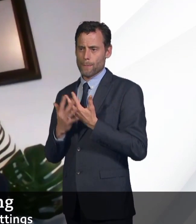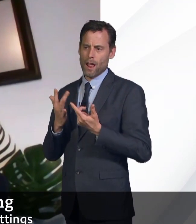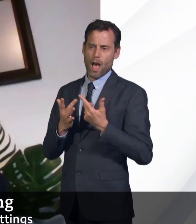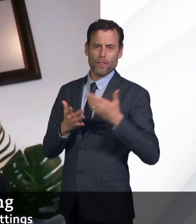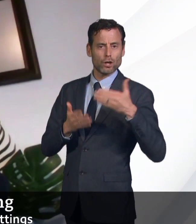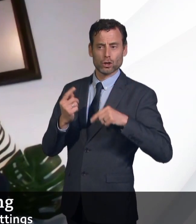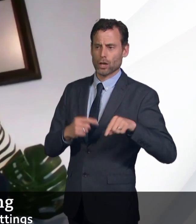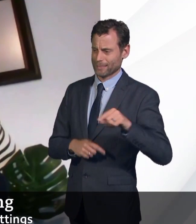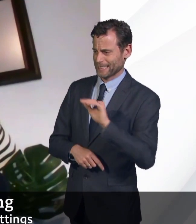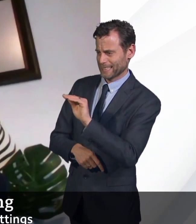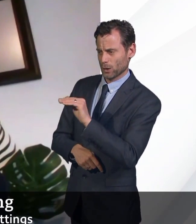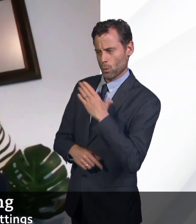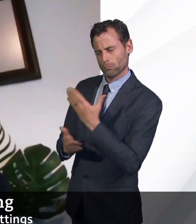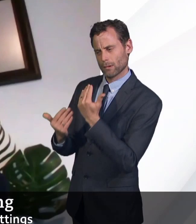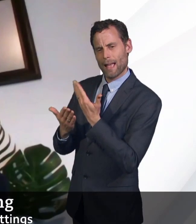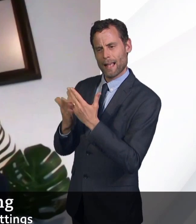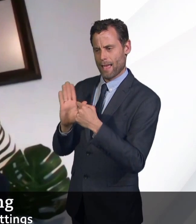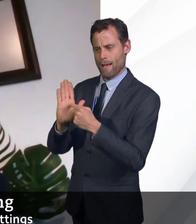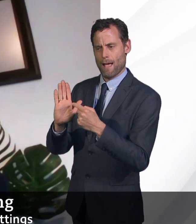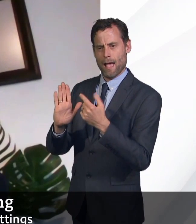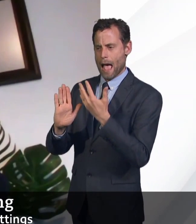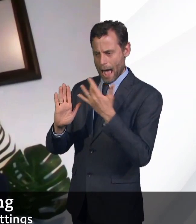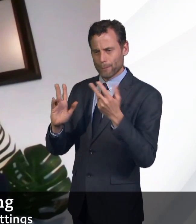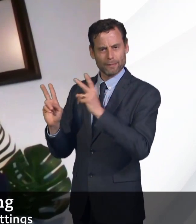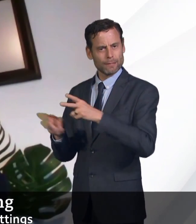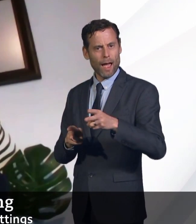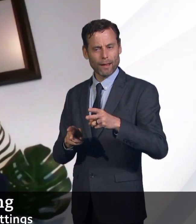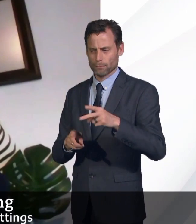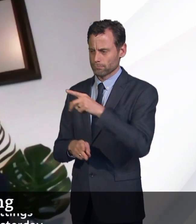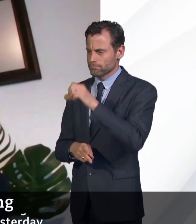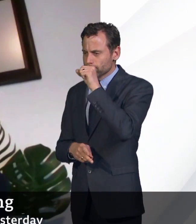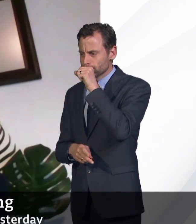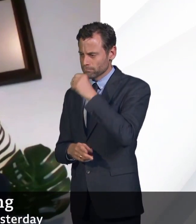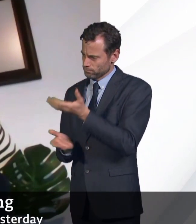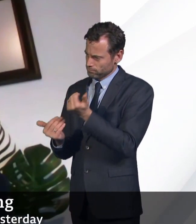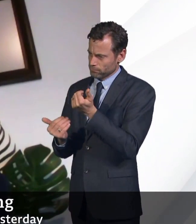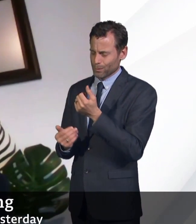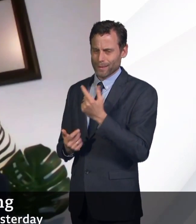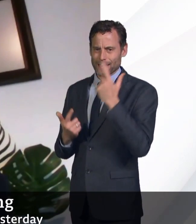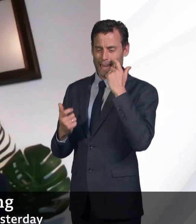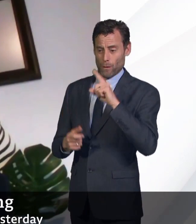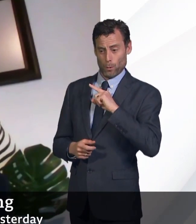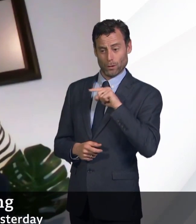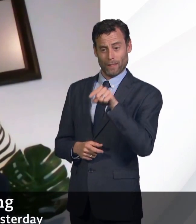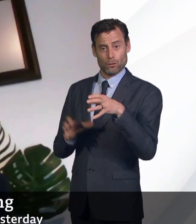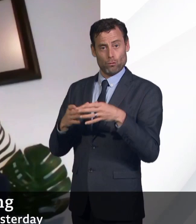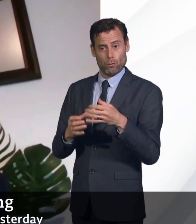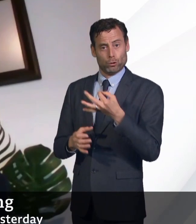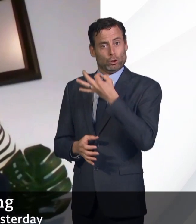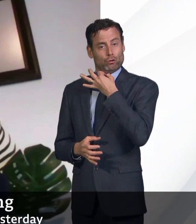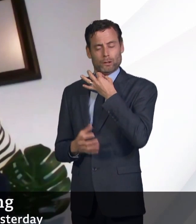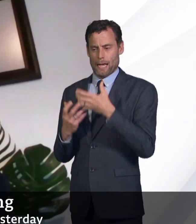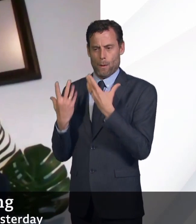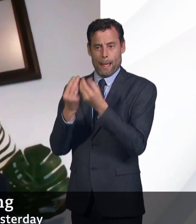lack of transparency from NHS England, especially in what is a traditionally marginalised vulnerable group. Will you